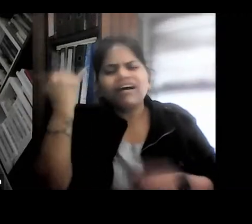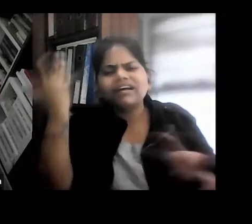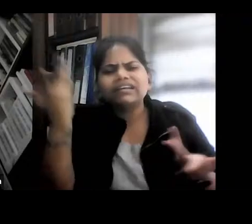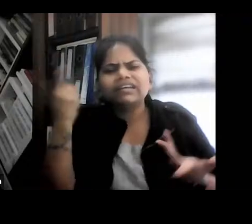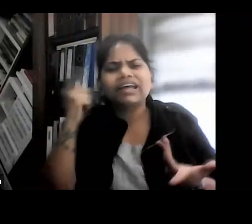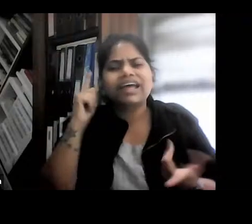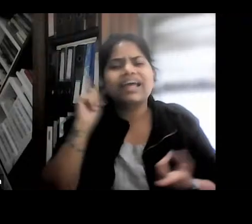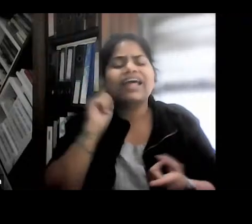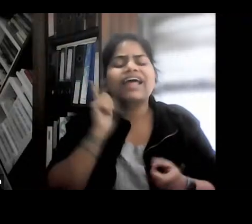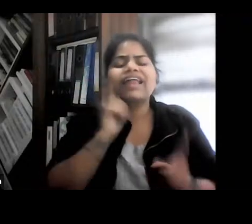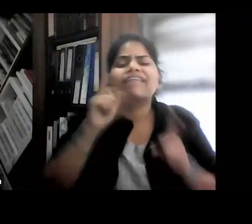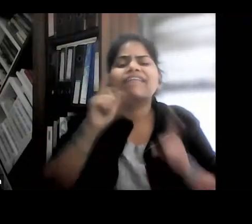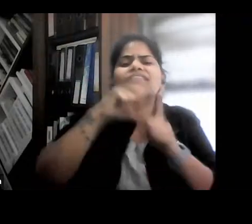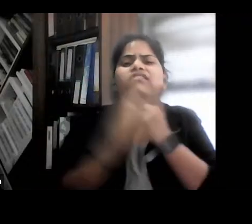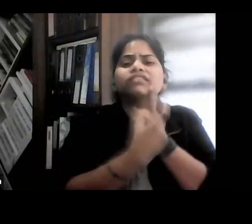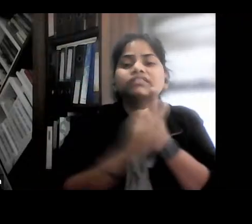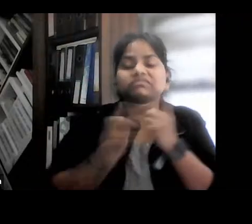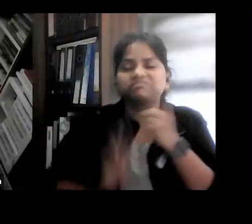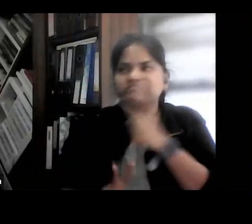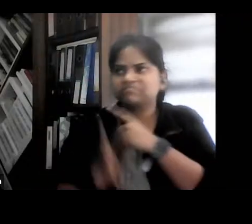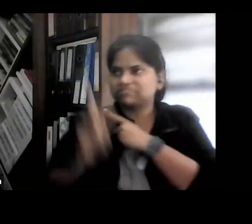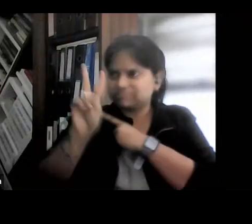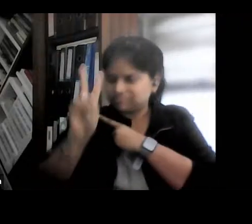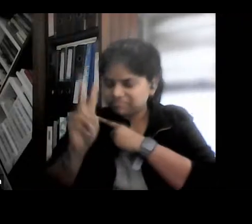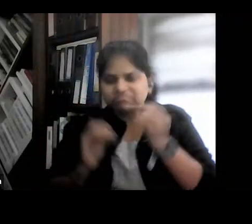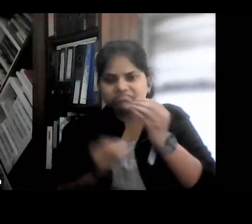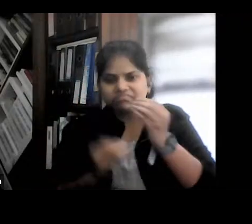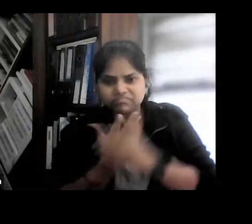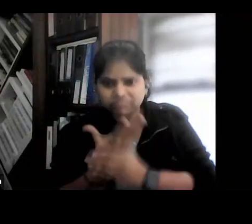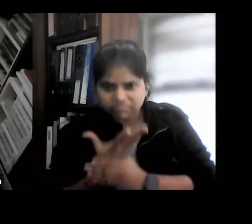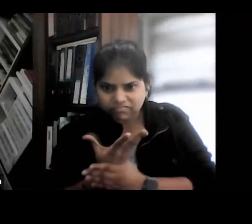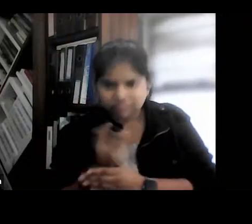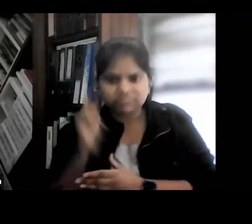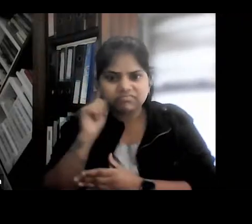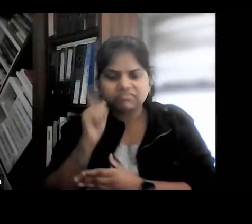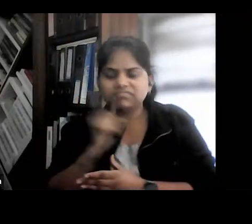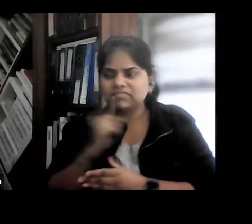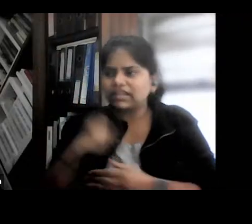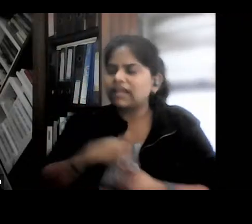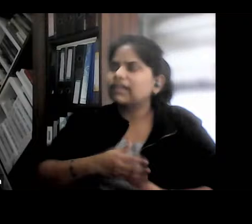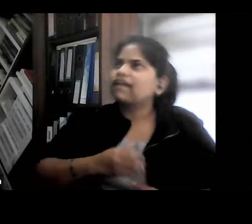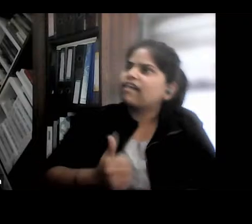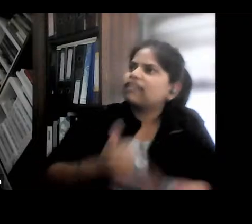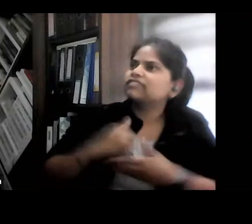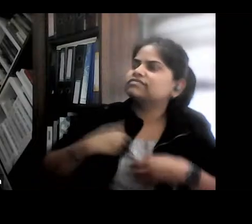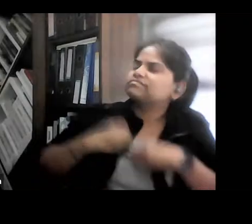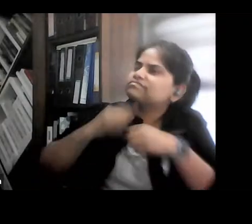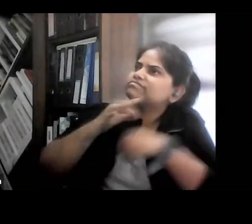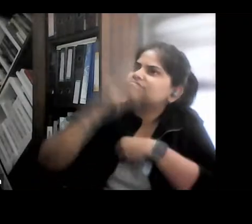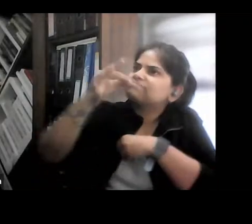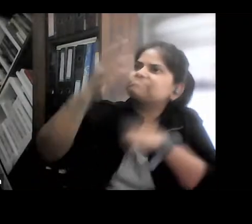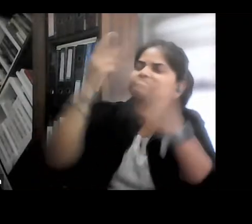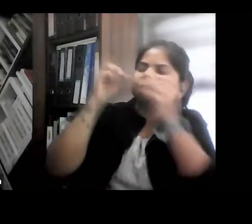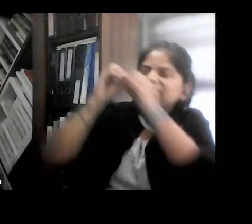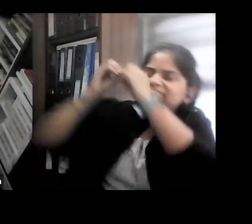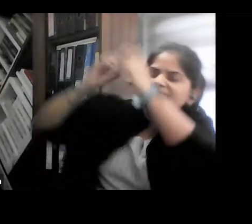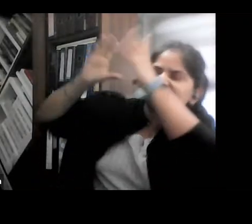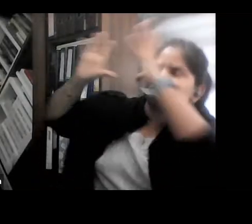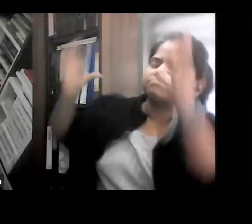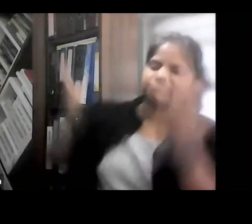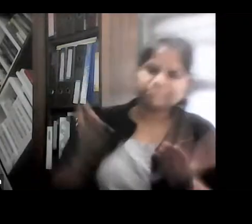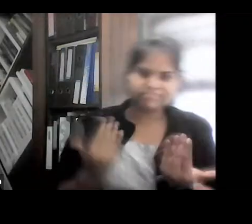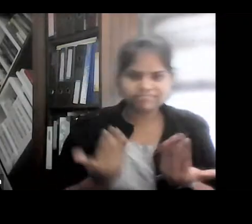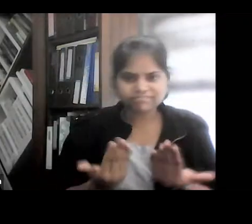creates value in the lives of the deaf and helps them imagine a future for themselves. In so doing, the narrative stands